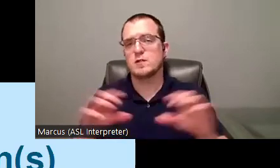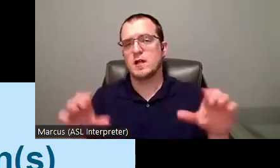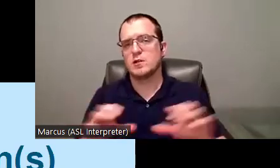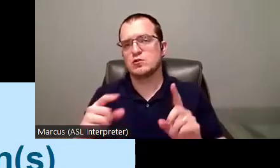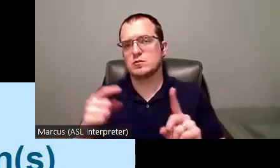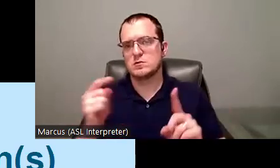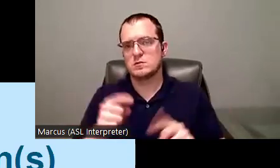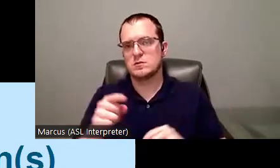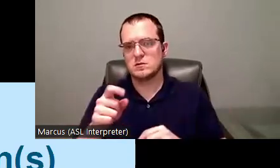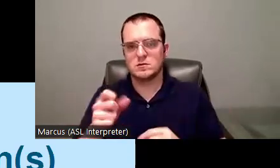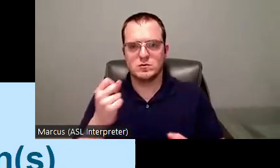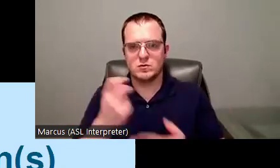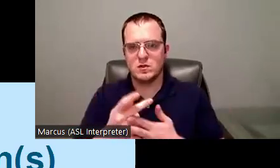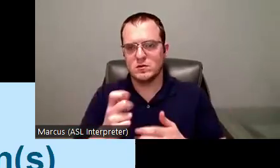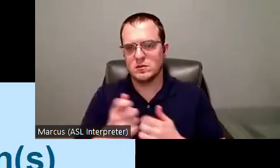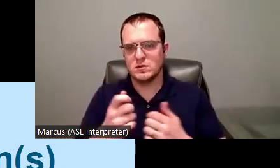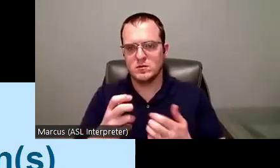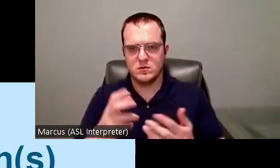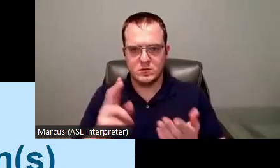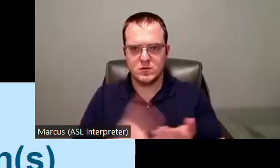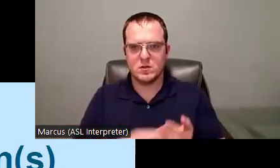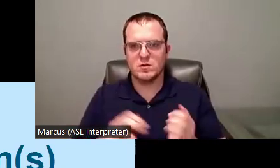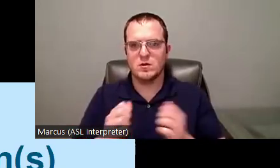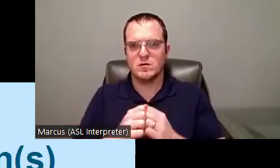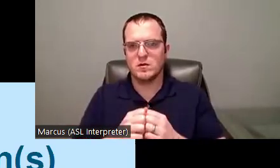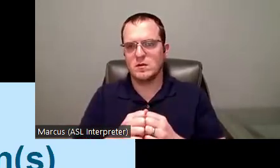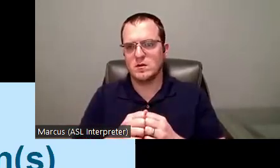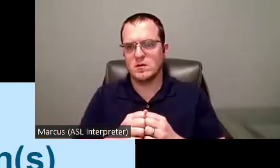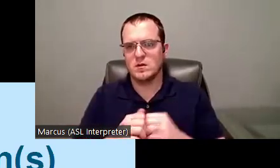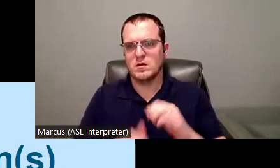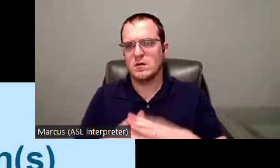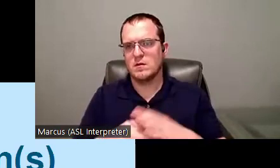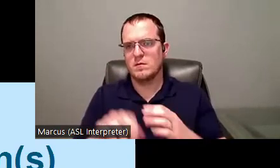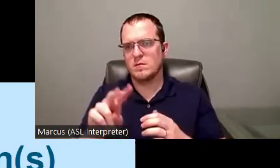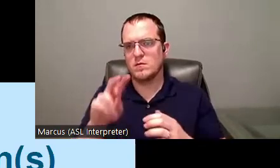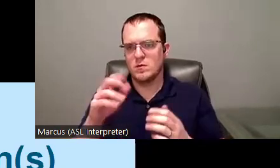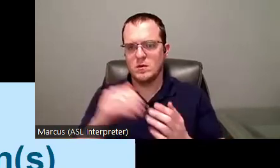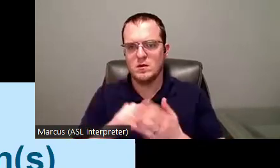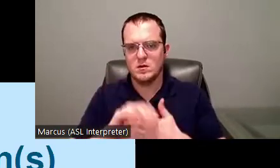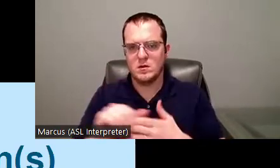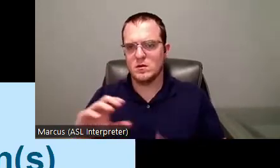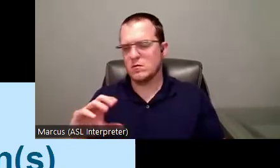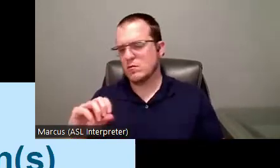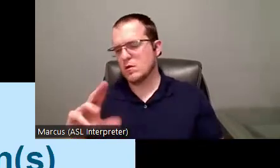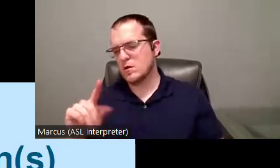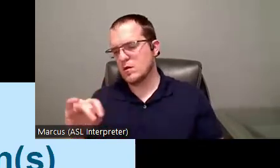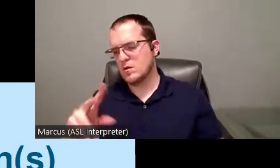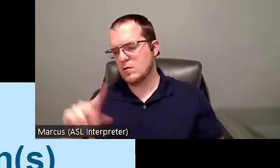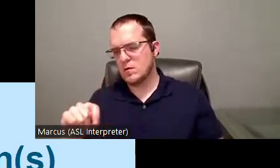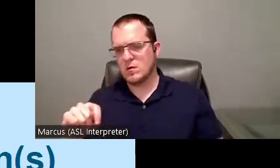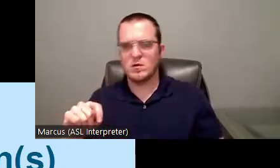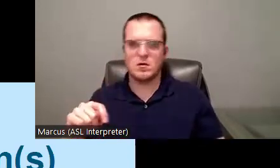is authorization to enter into a contract for up to $200,000 with Catapult Greater Pittsburgh